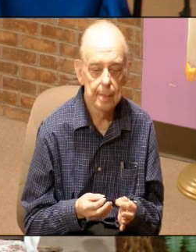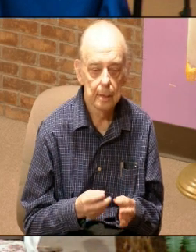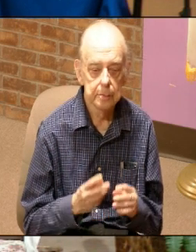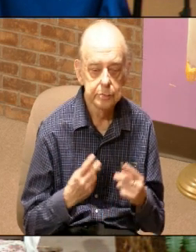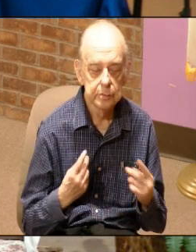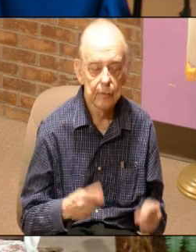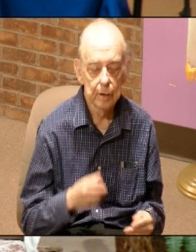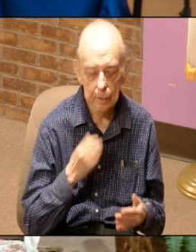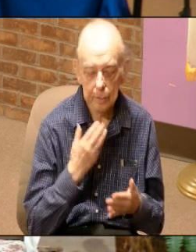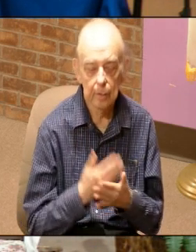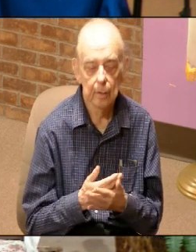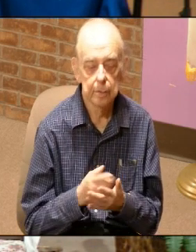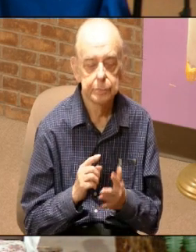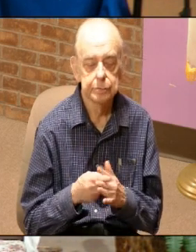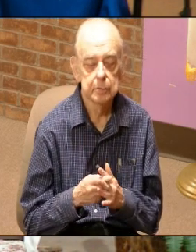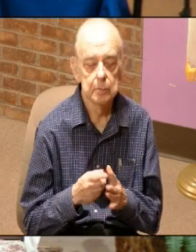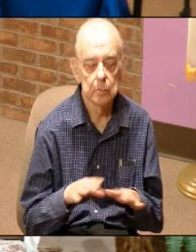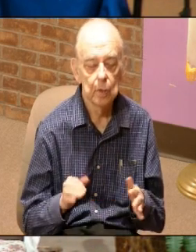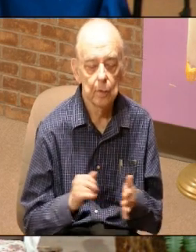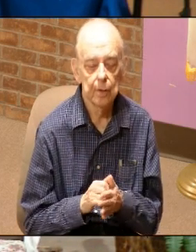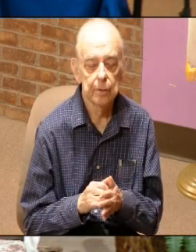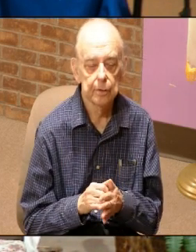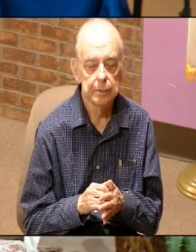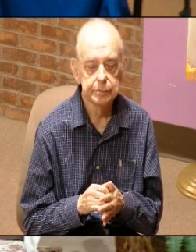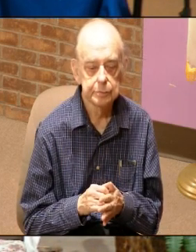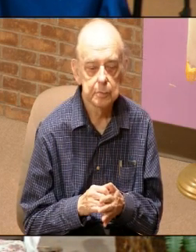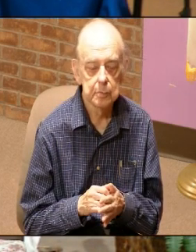Pharaoh's daughter begins to do this